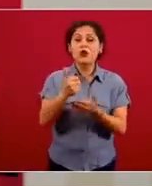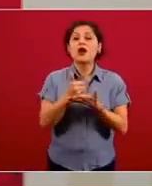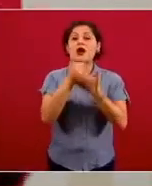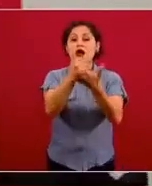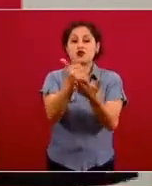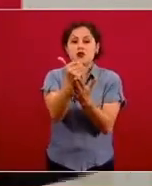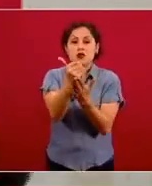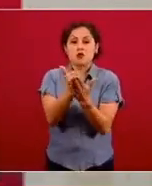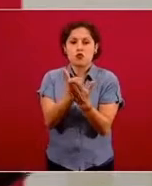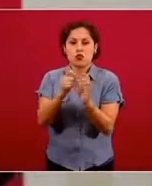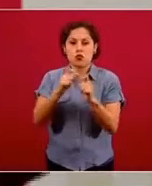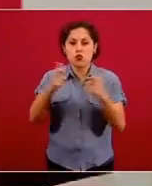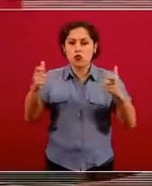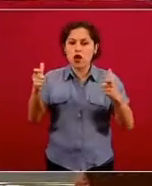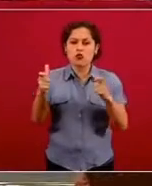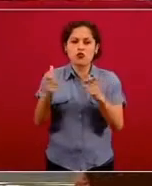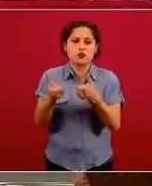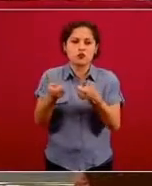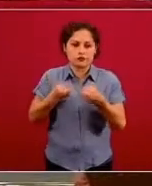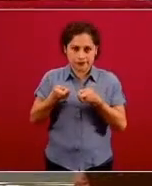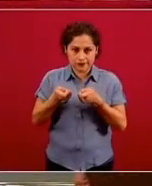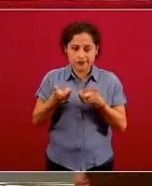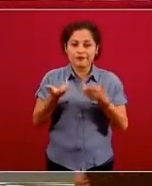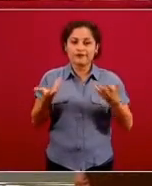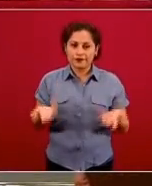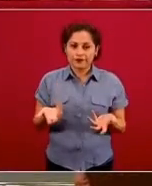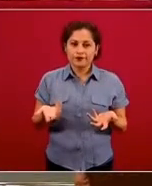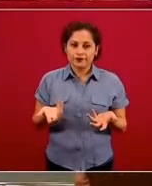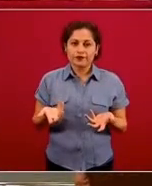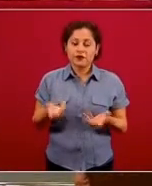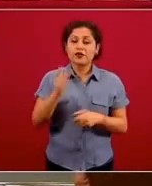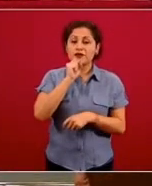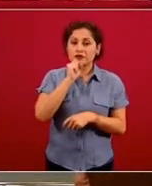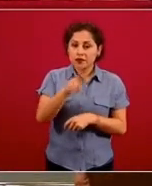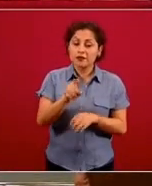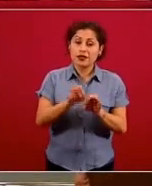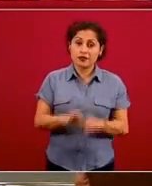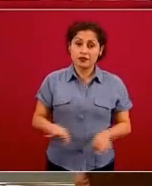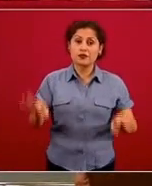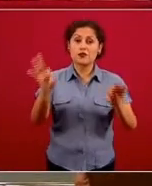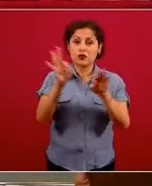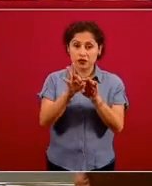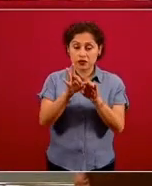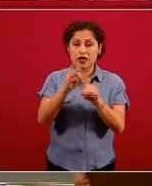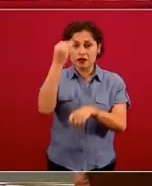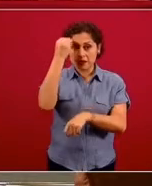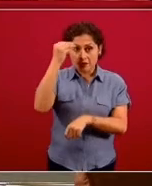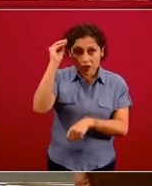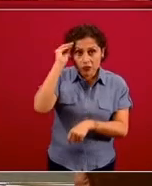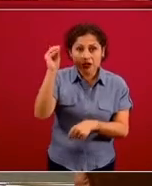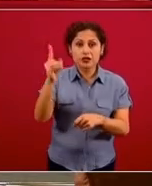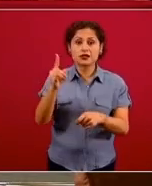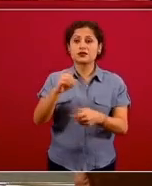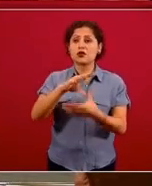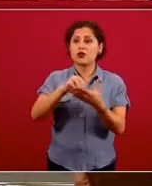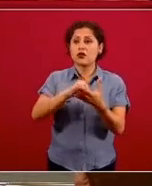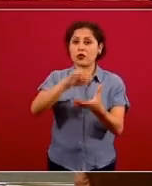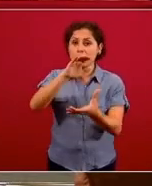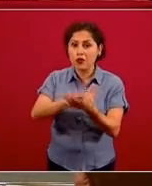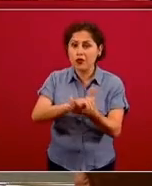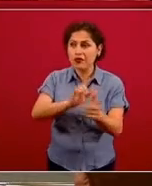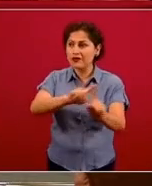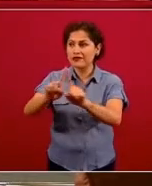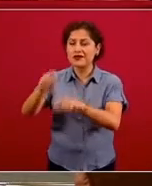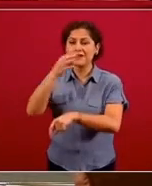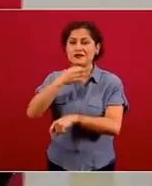together in large numbers, in public or private. We can't have any weddings,